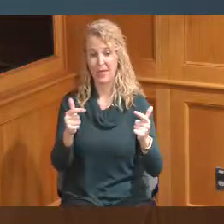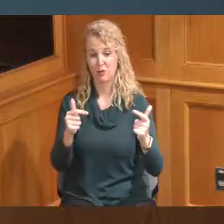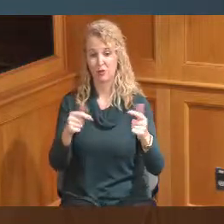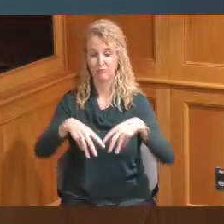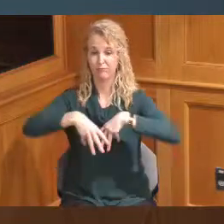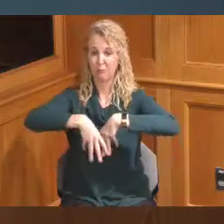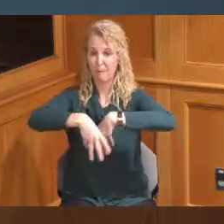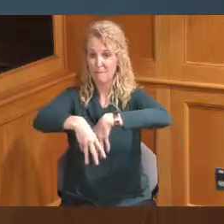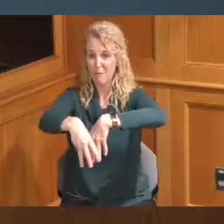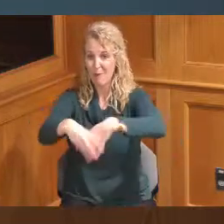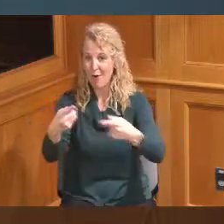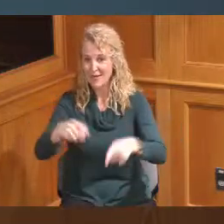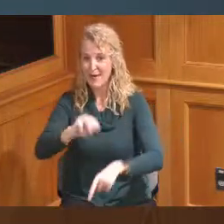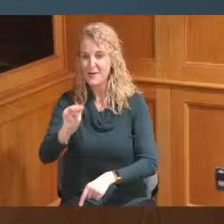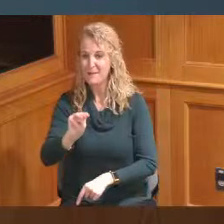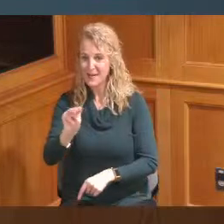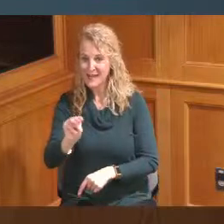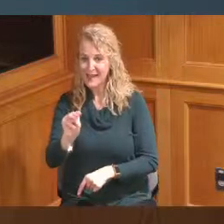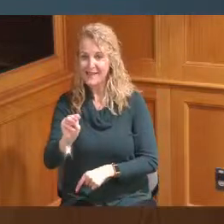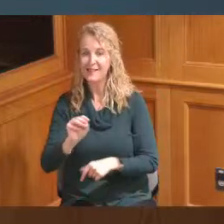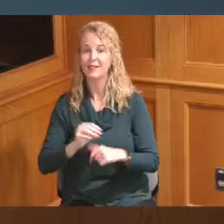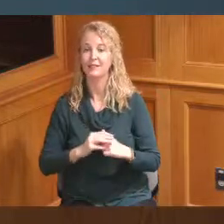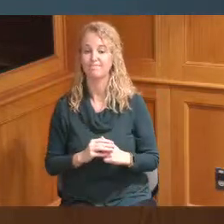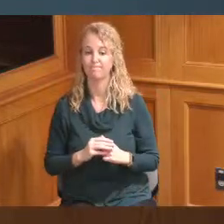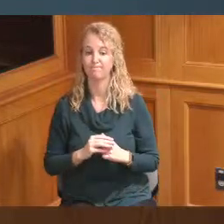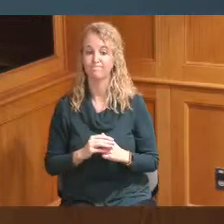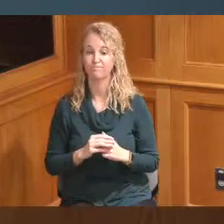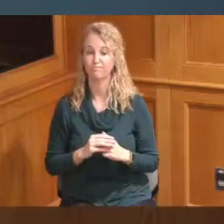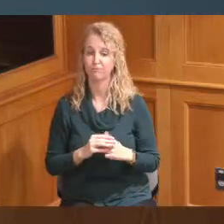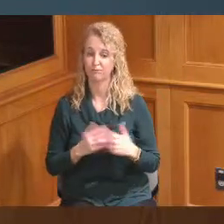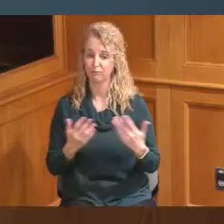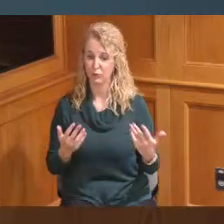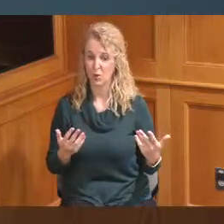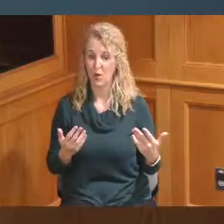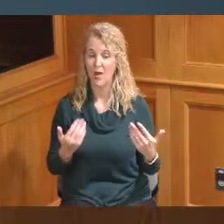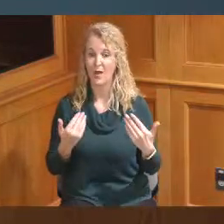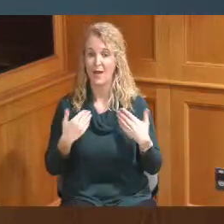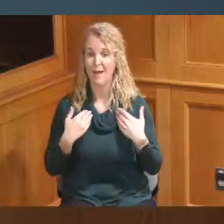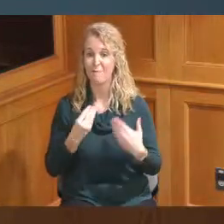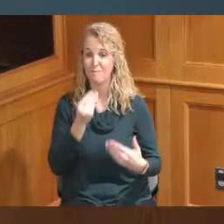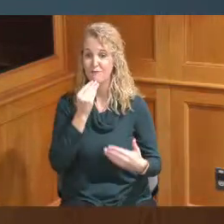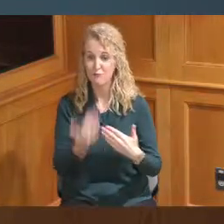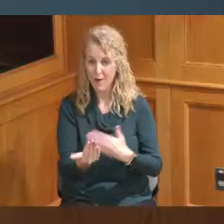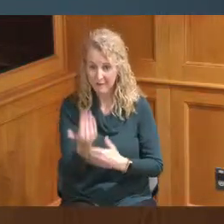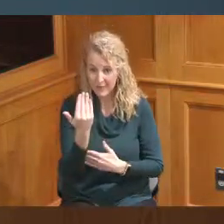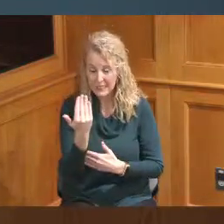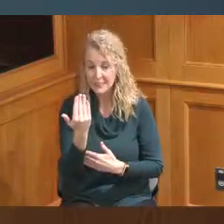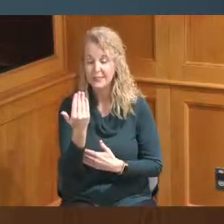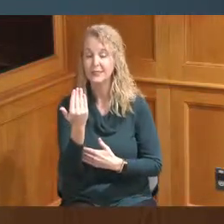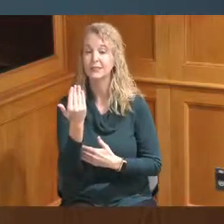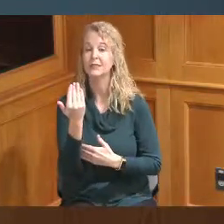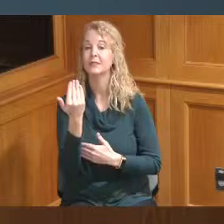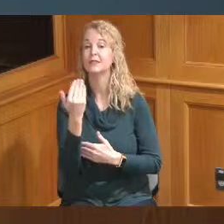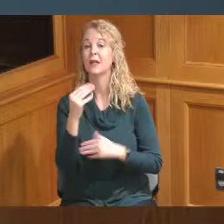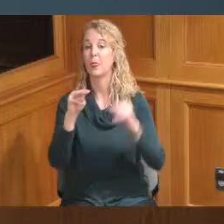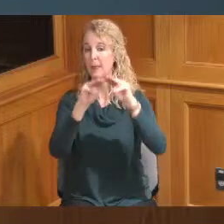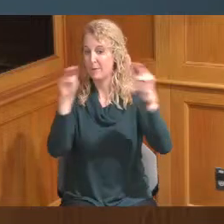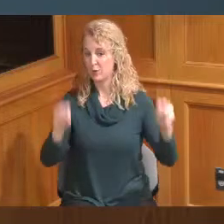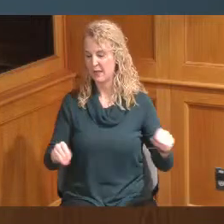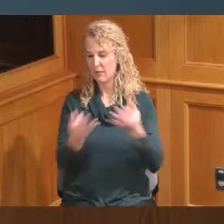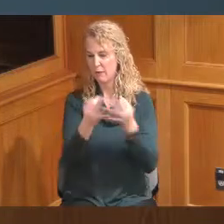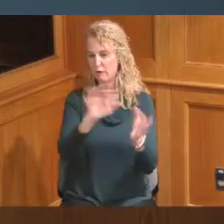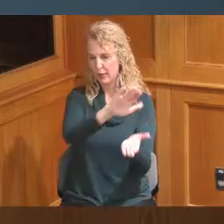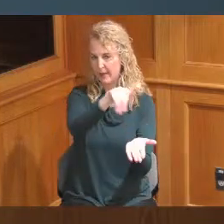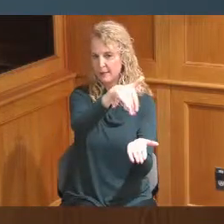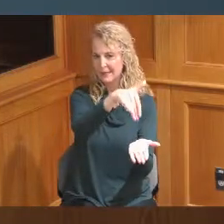will be taking place on Monday. So there will be a breakfast at the Museum Freedom